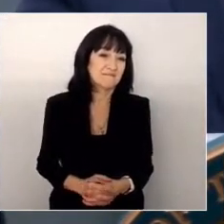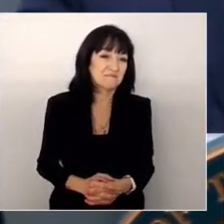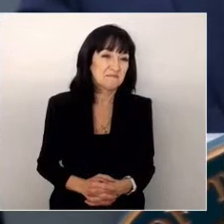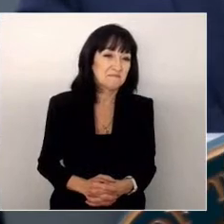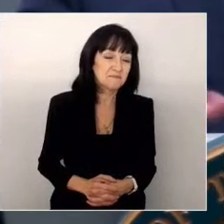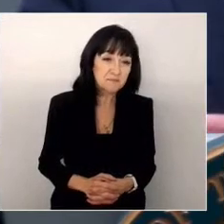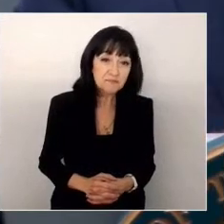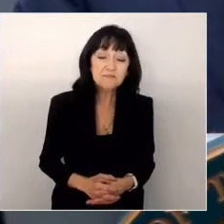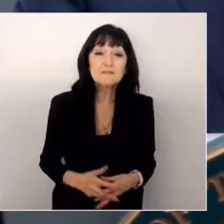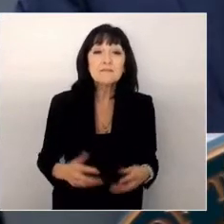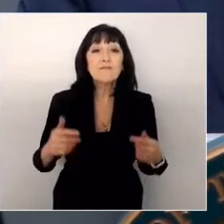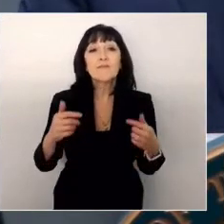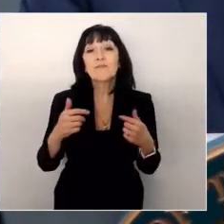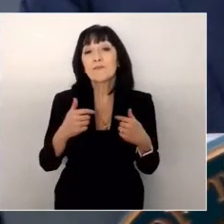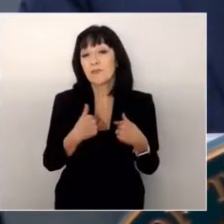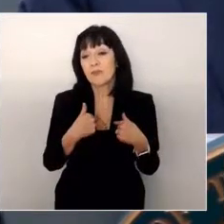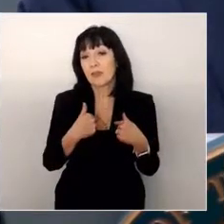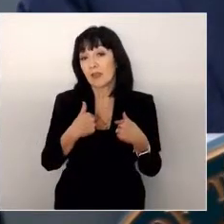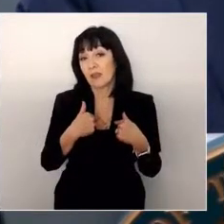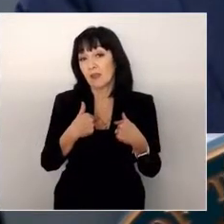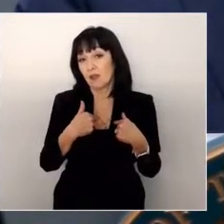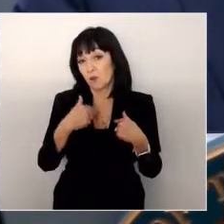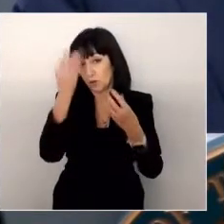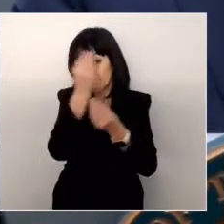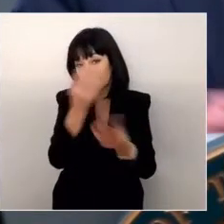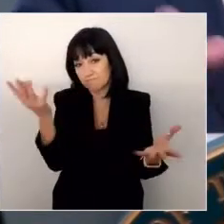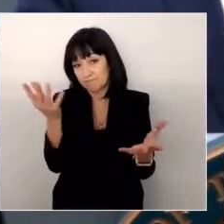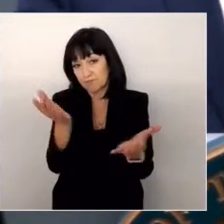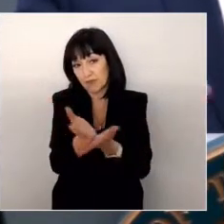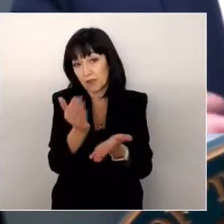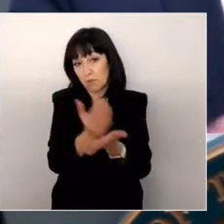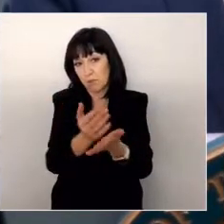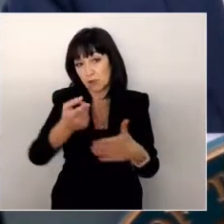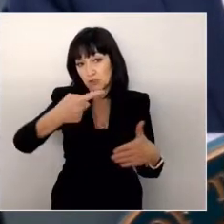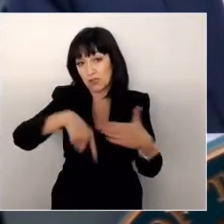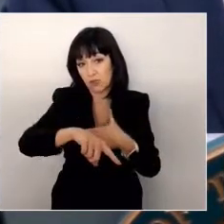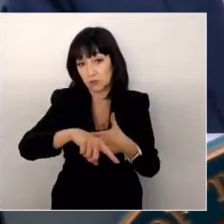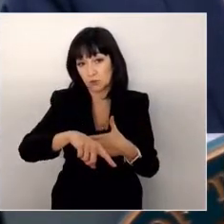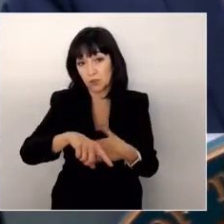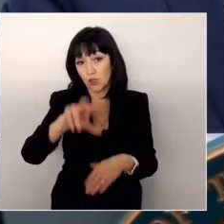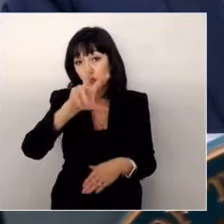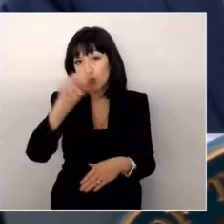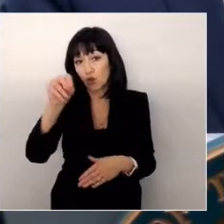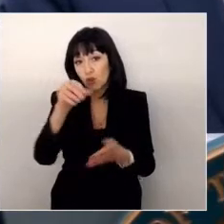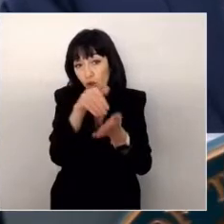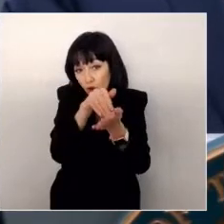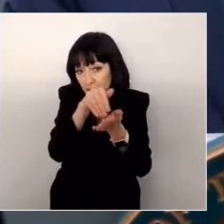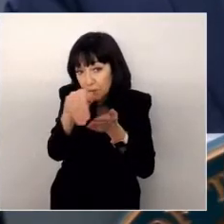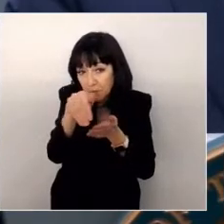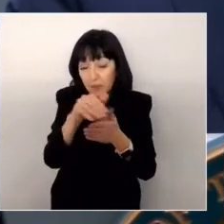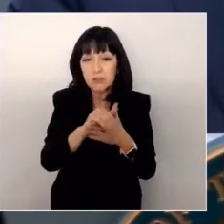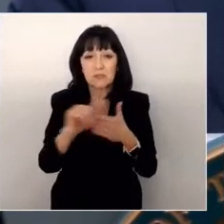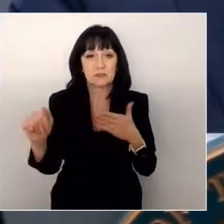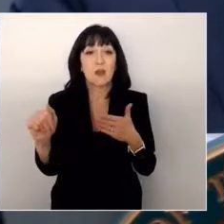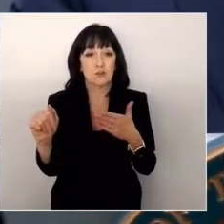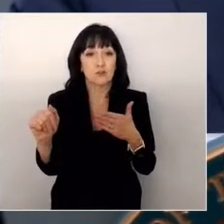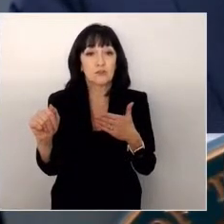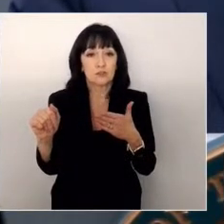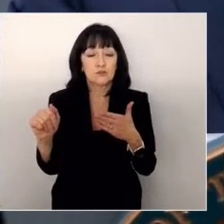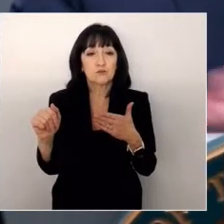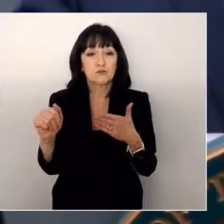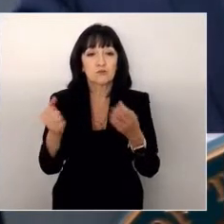When I release my budget next week, we'll set aside another $30 million for open space and farmland